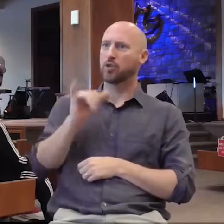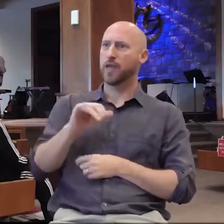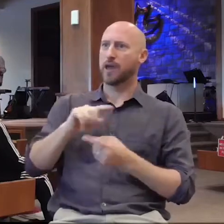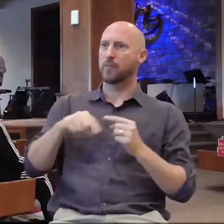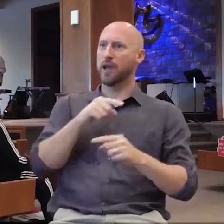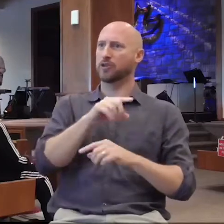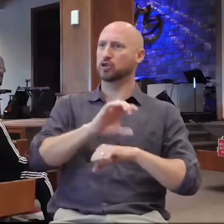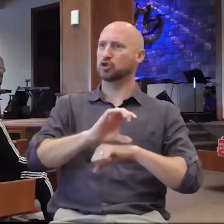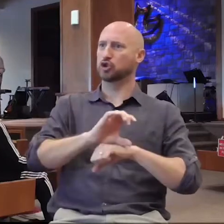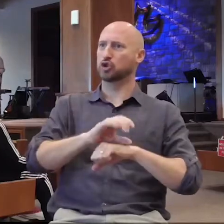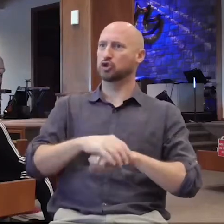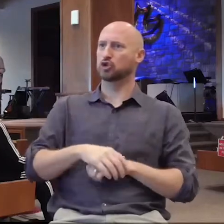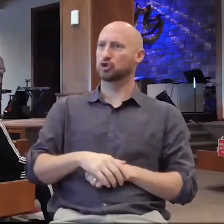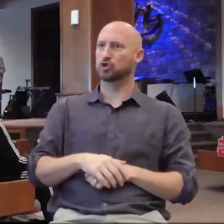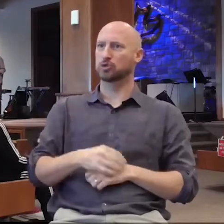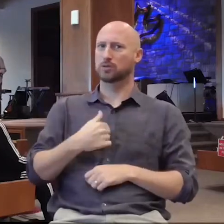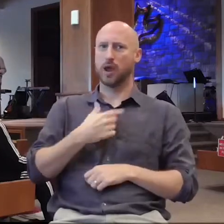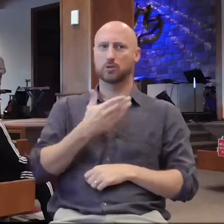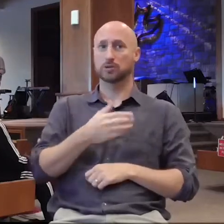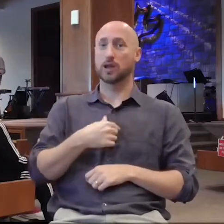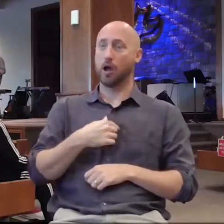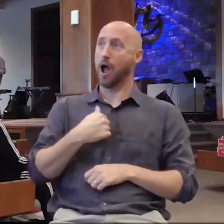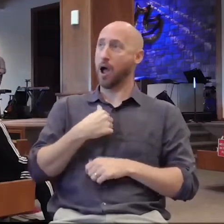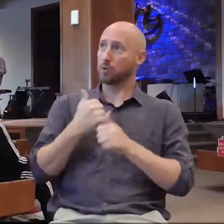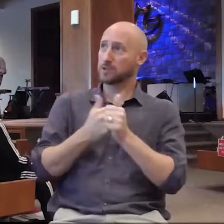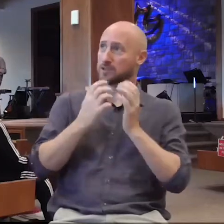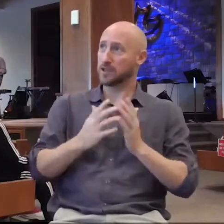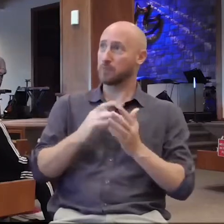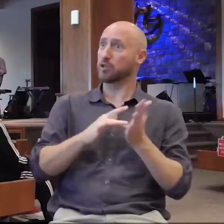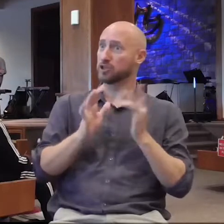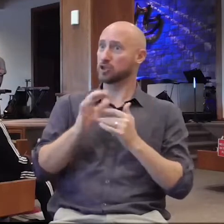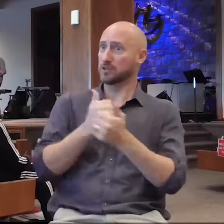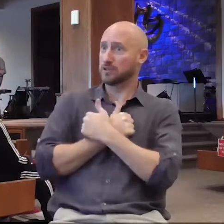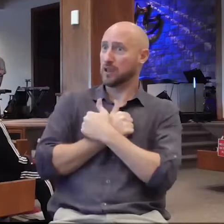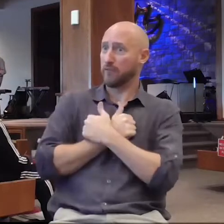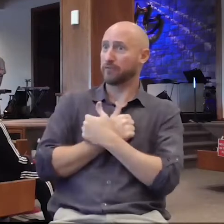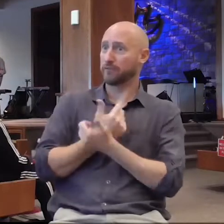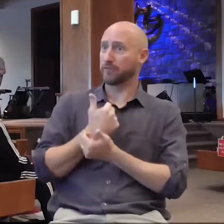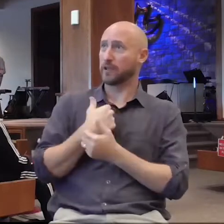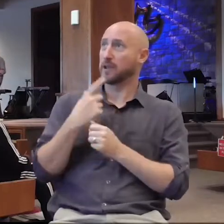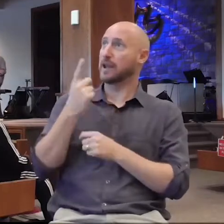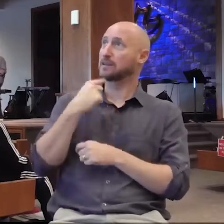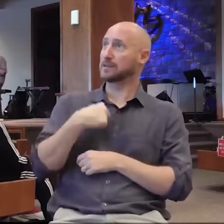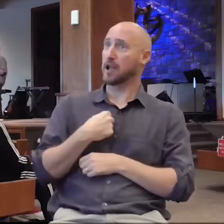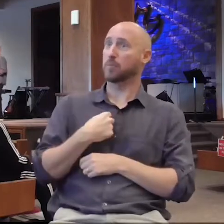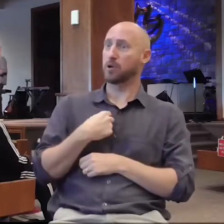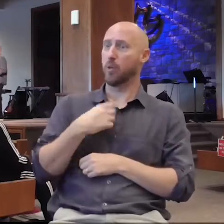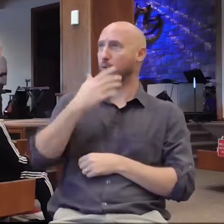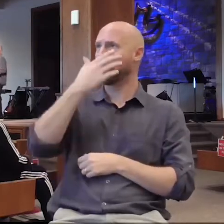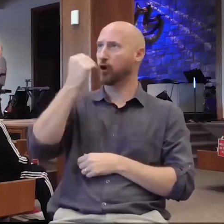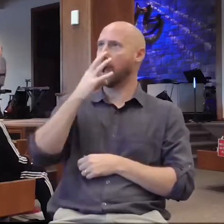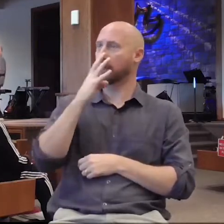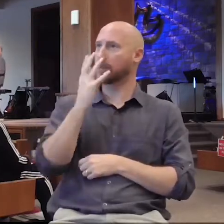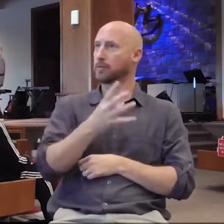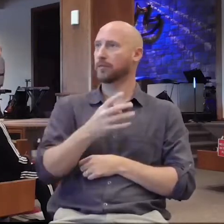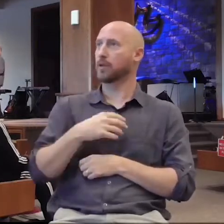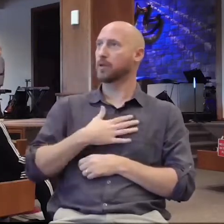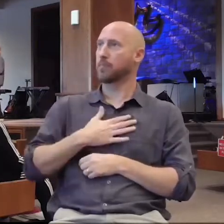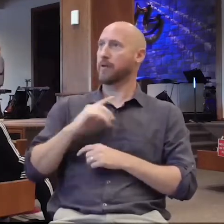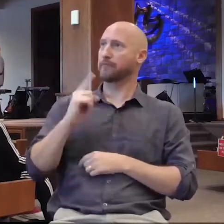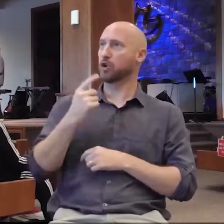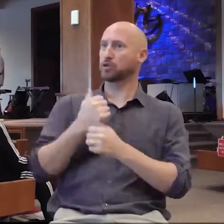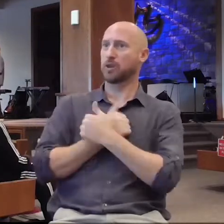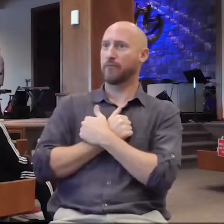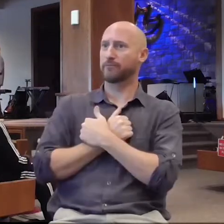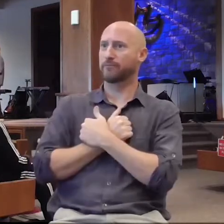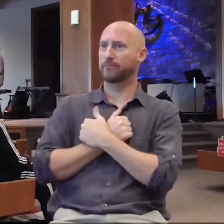says, I was the disciple who Jesus loved. You know, he describes himself leaning on the Lord's breast. And now he's hearing the problem with this